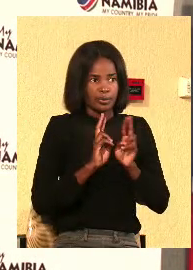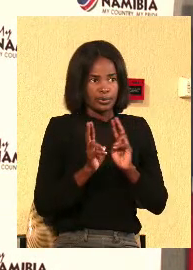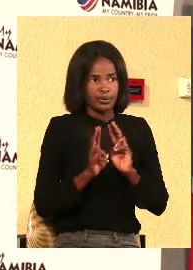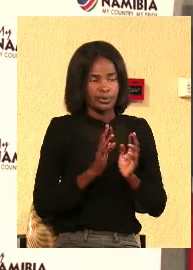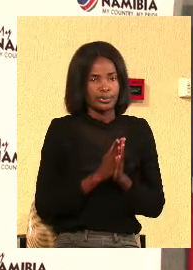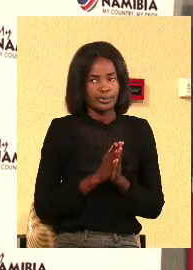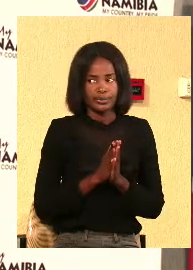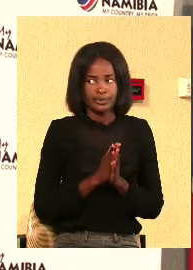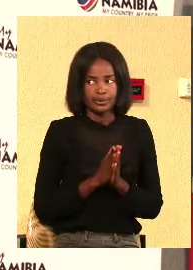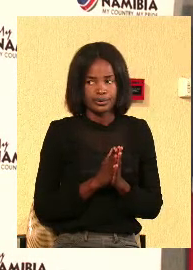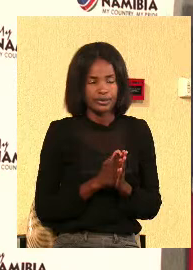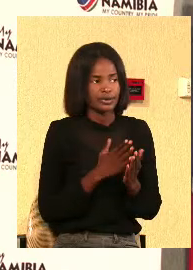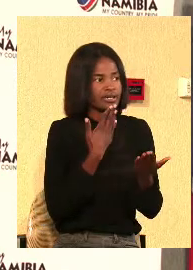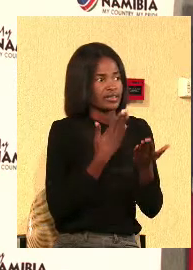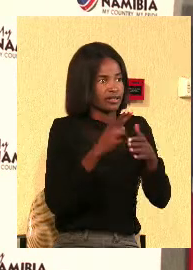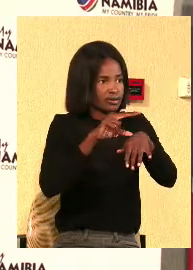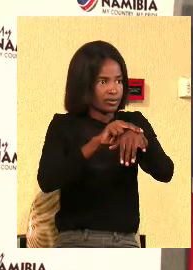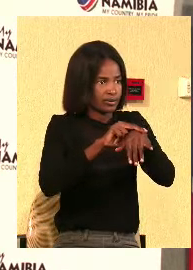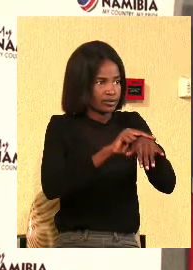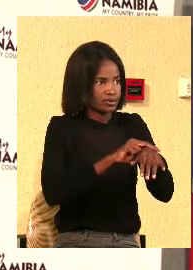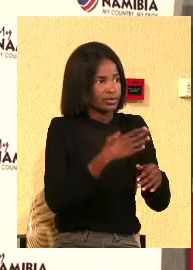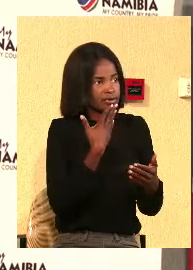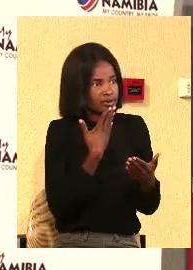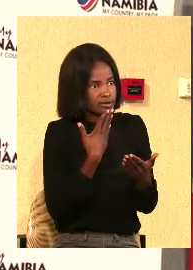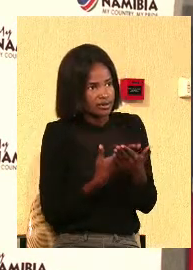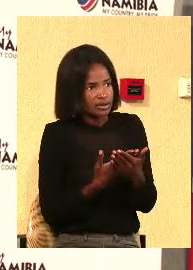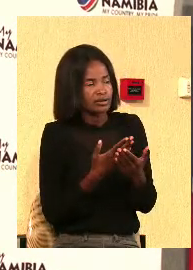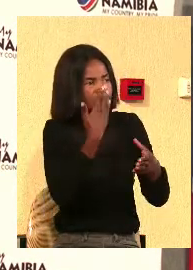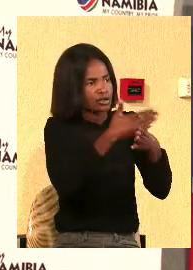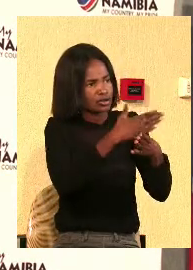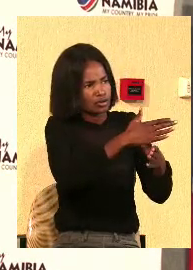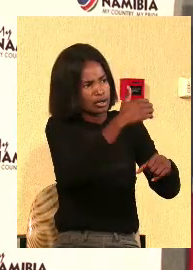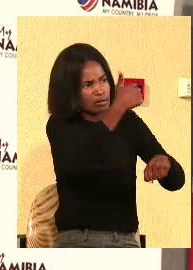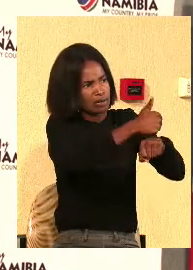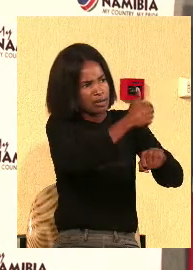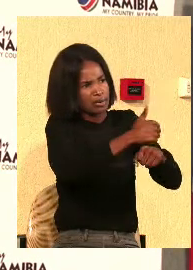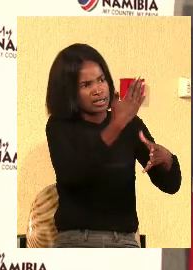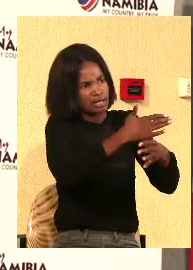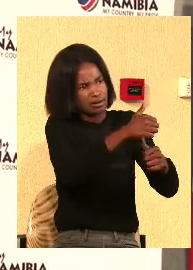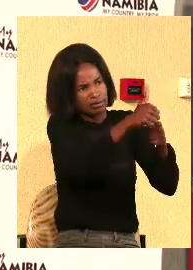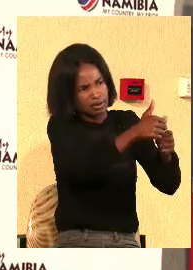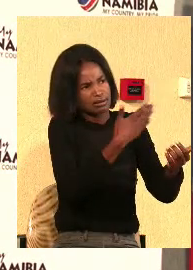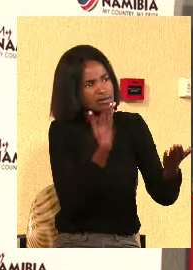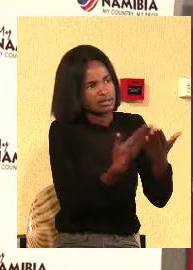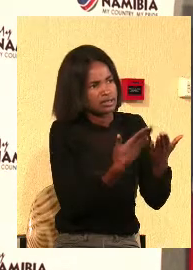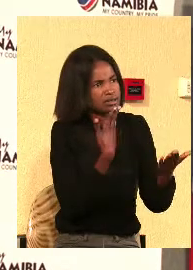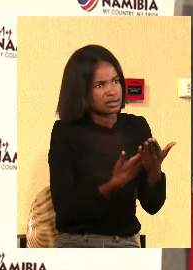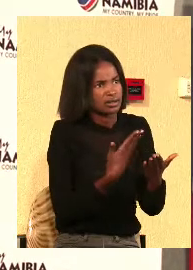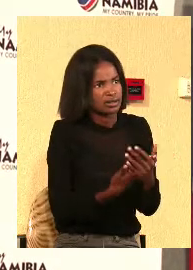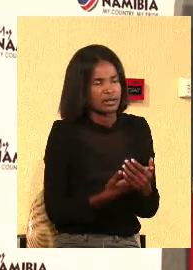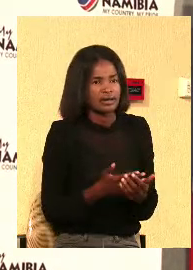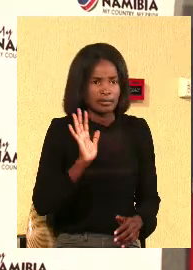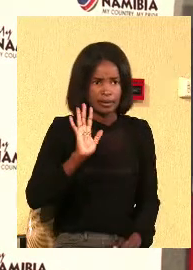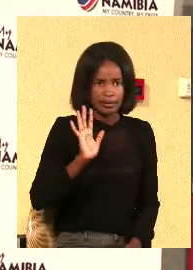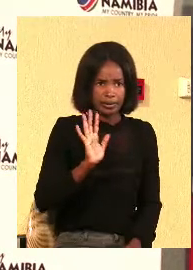for informing the nation and for the good job that you're obviously doing. From all of us here, it's